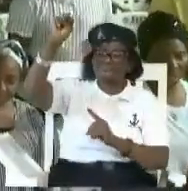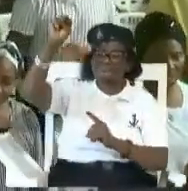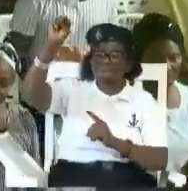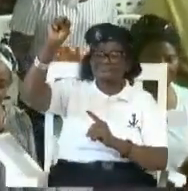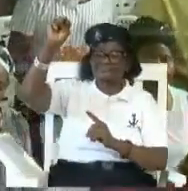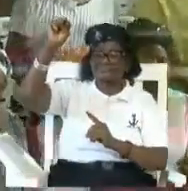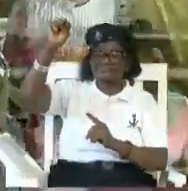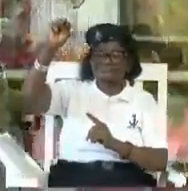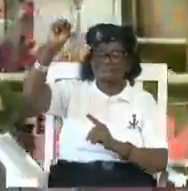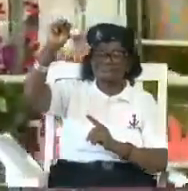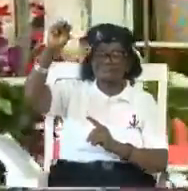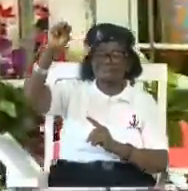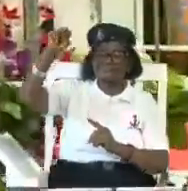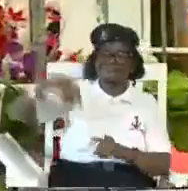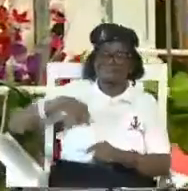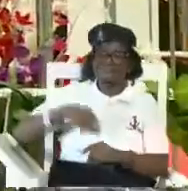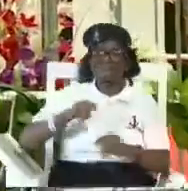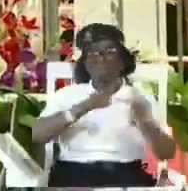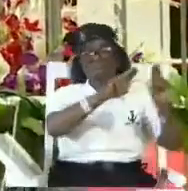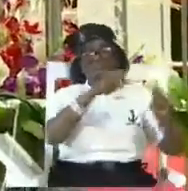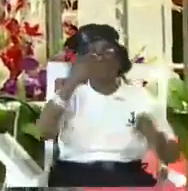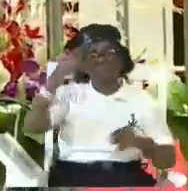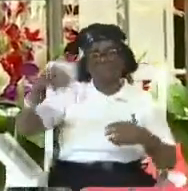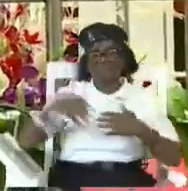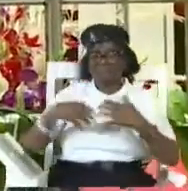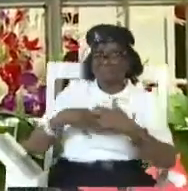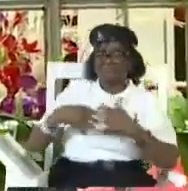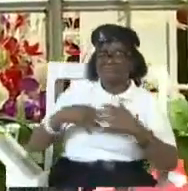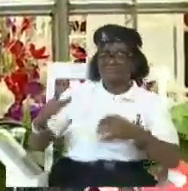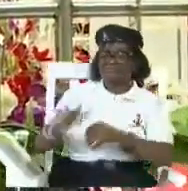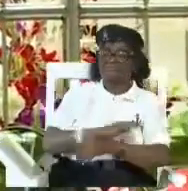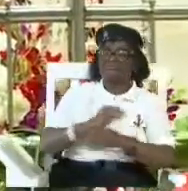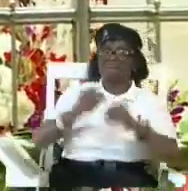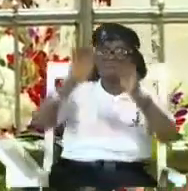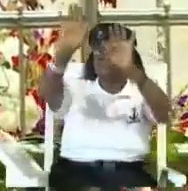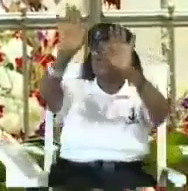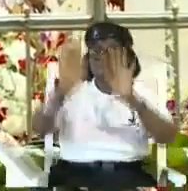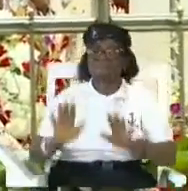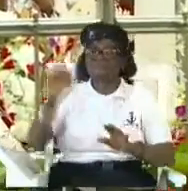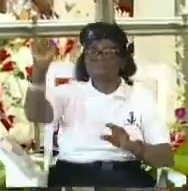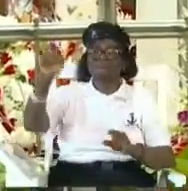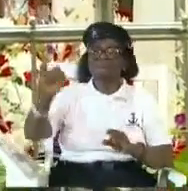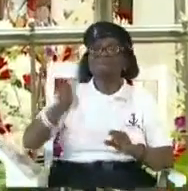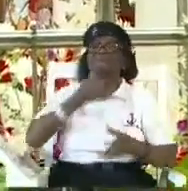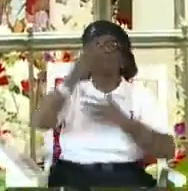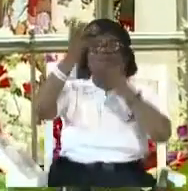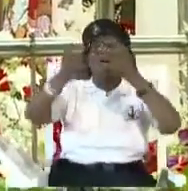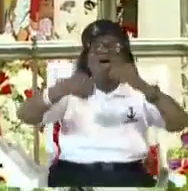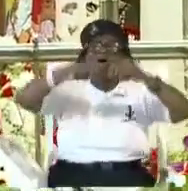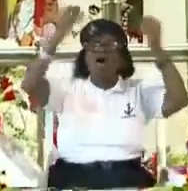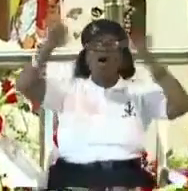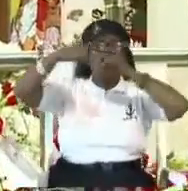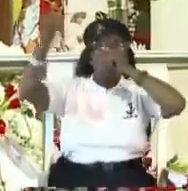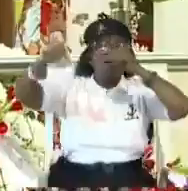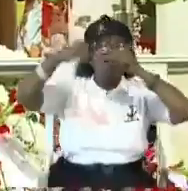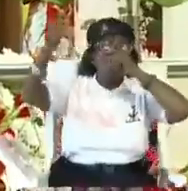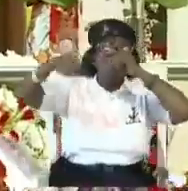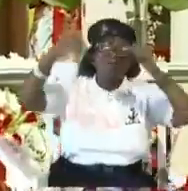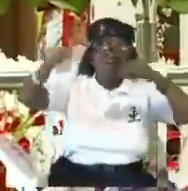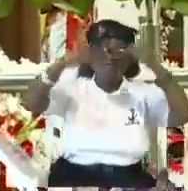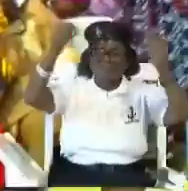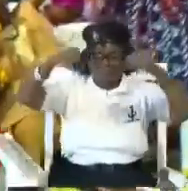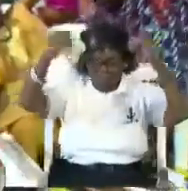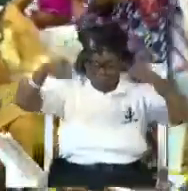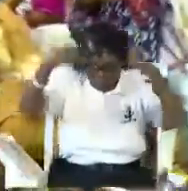You are looking for fearful miracles. Shout hallelujah.